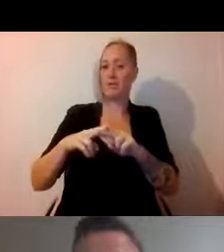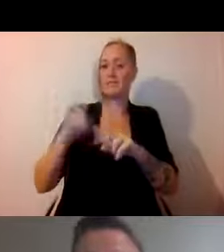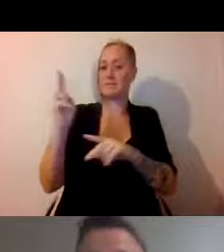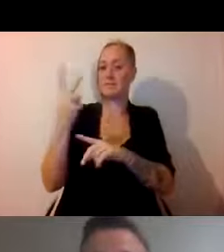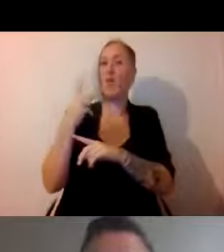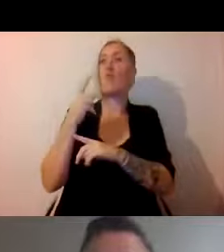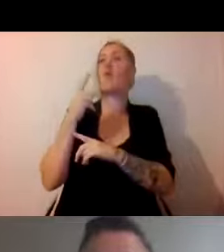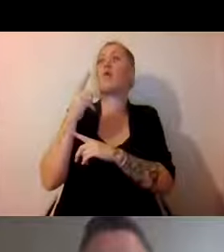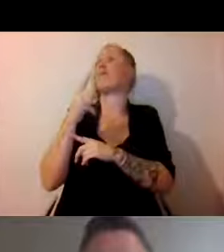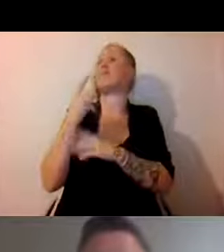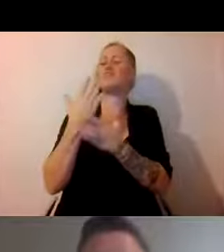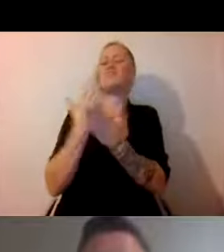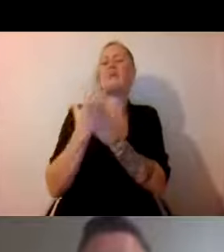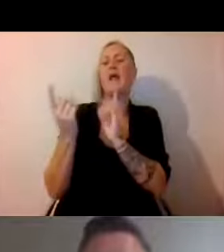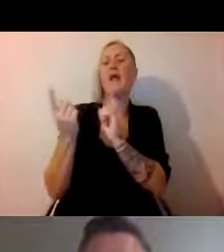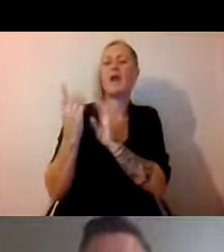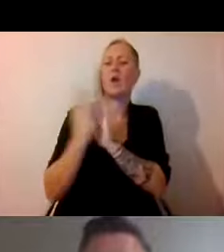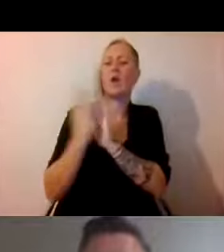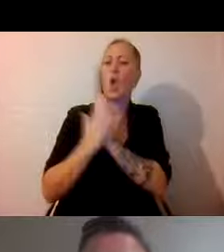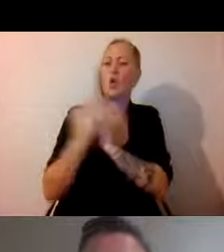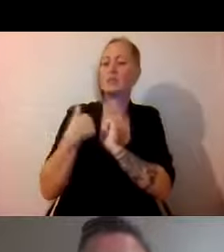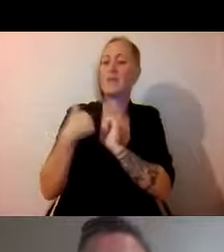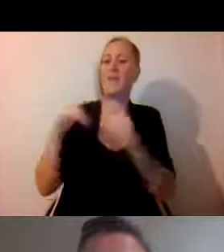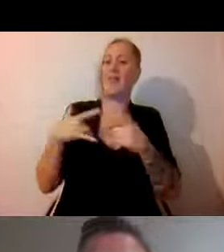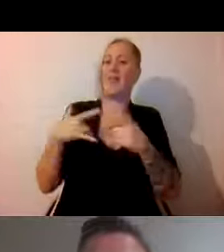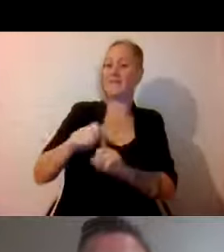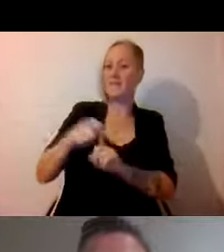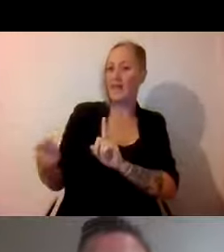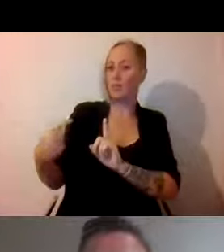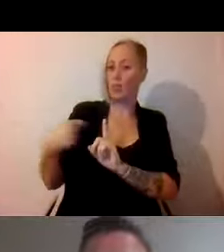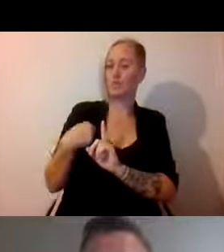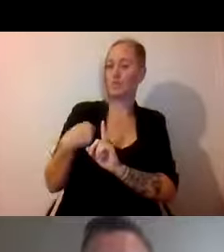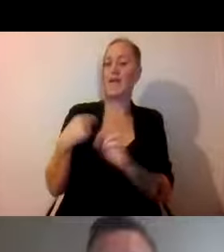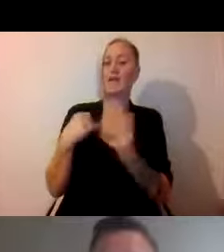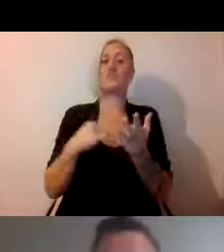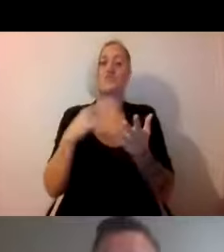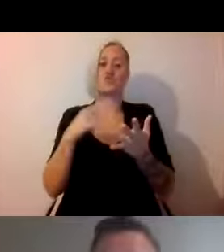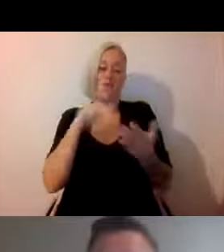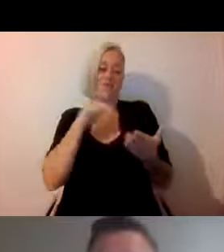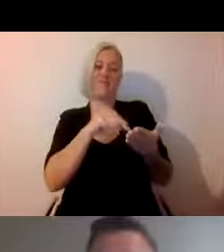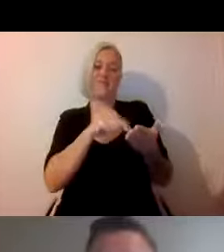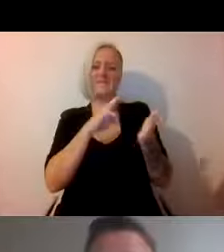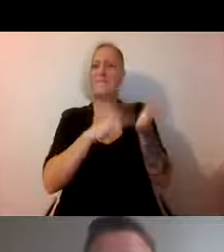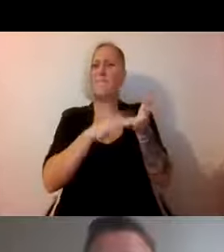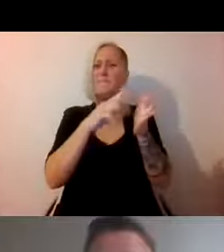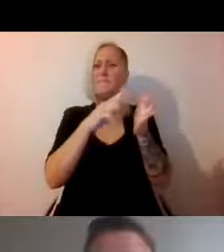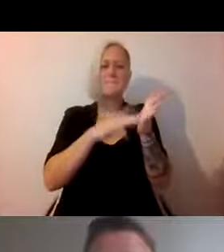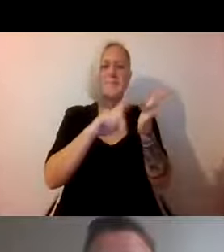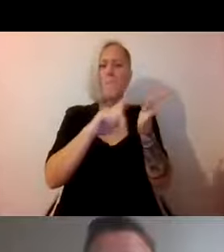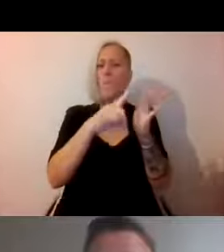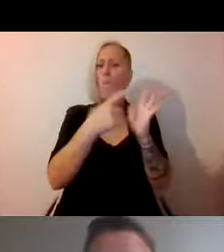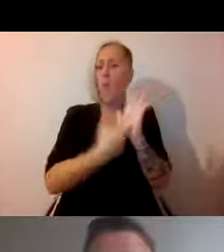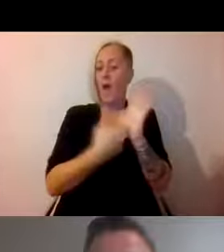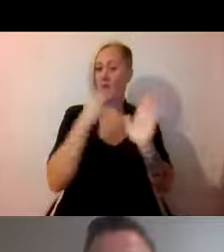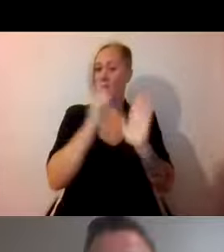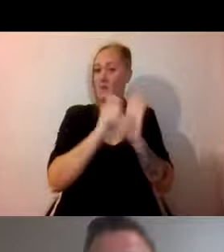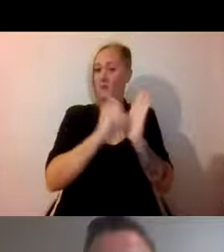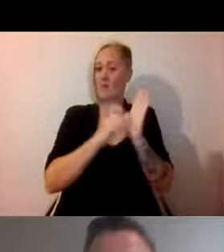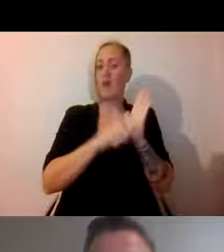me. I grew up with them living next door to me. And so this memoir that I'm writing talks about my relationship with